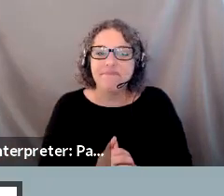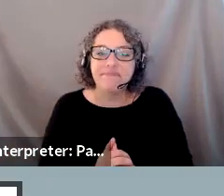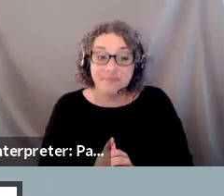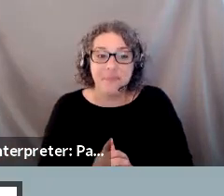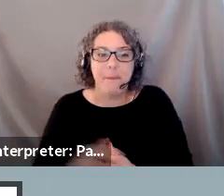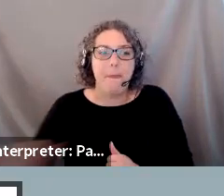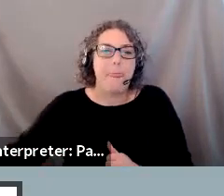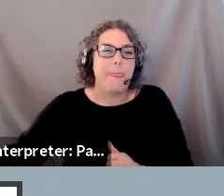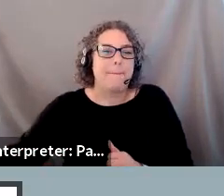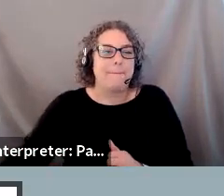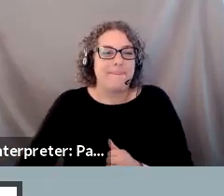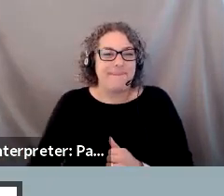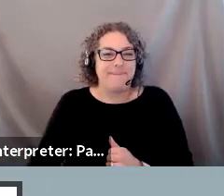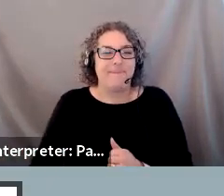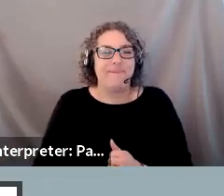Okay.